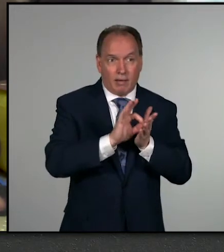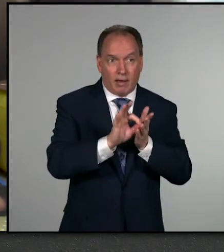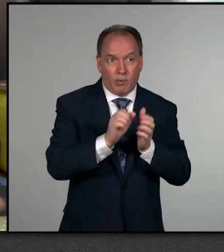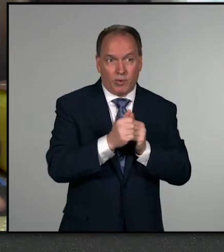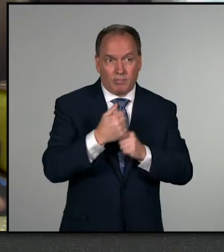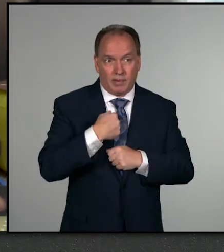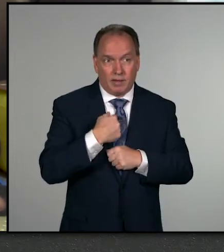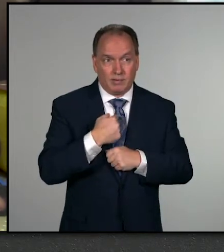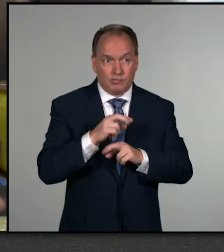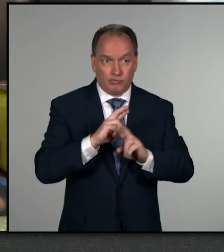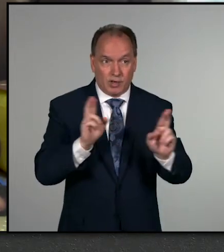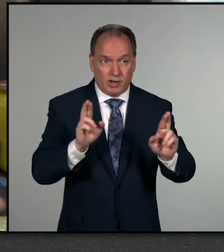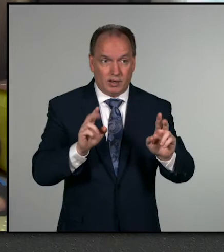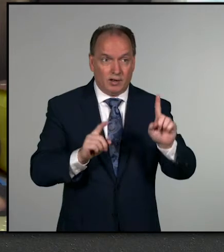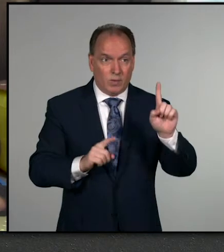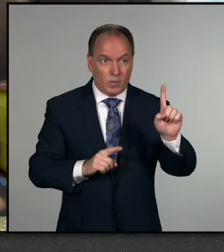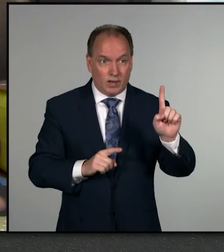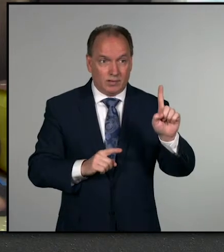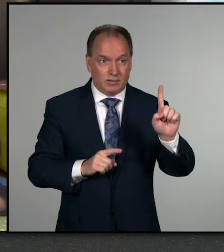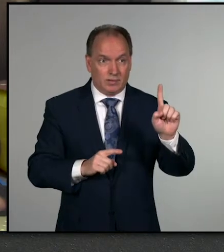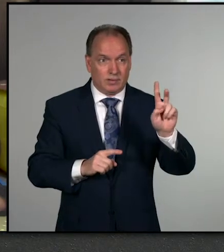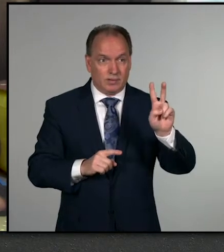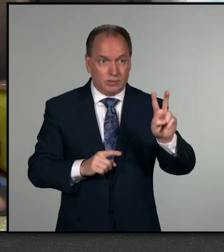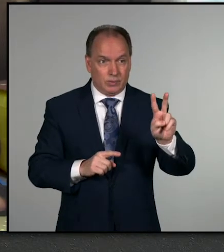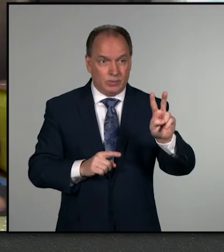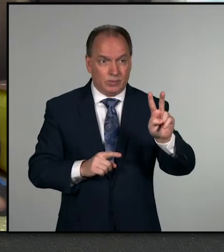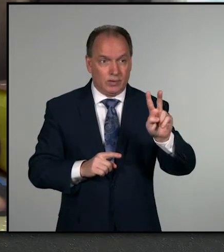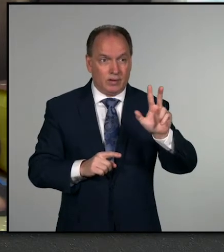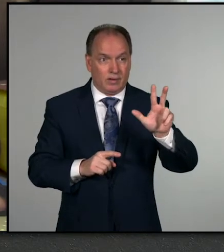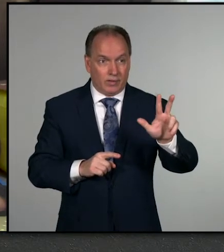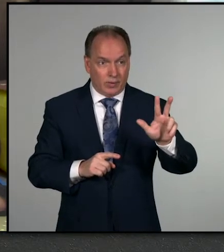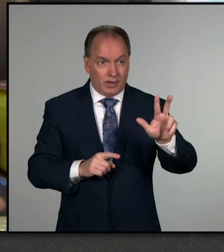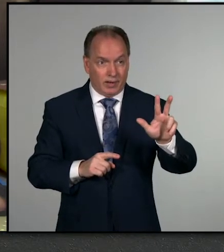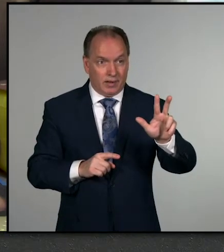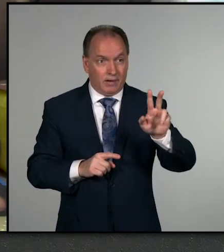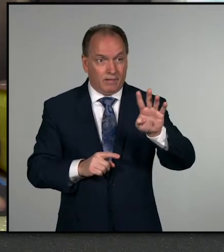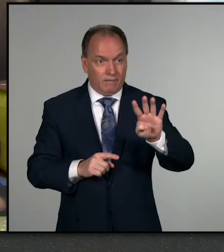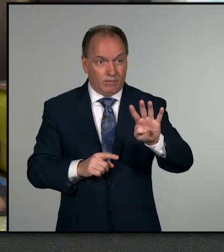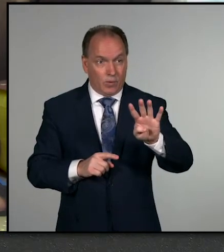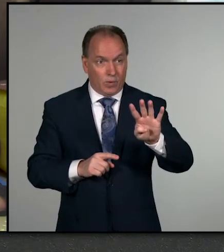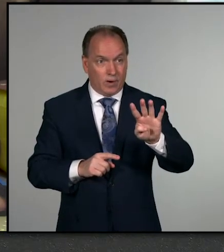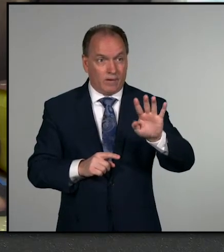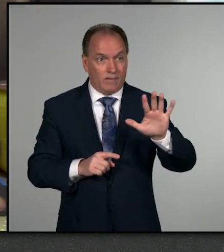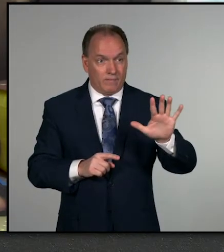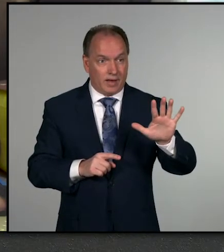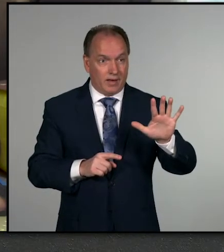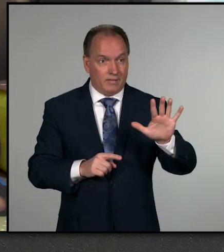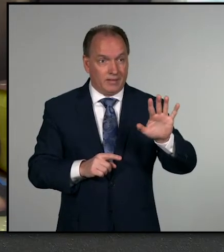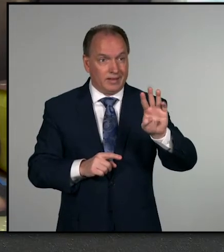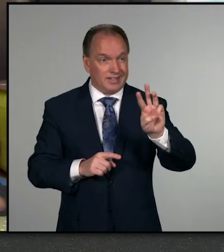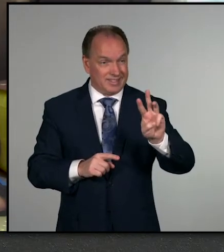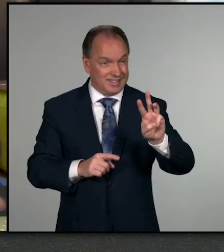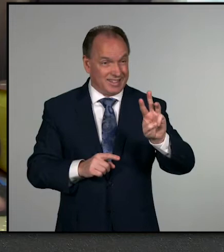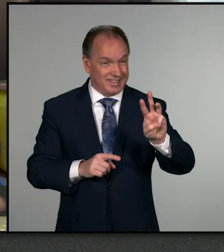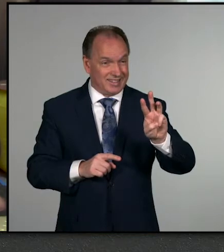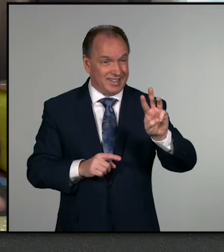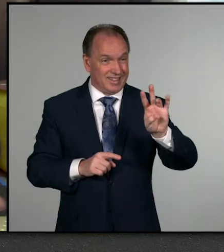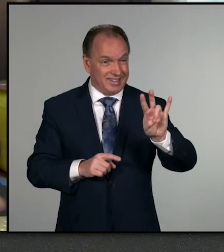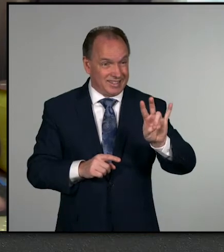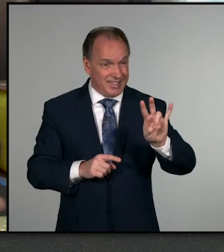eggshells with me? 1, 2, 3, 4, 5,